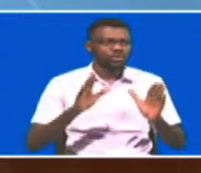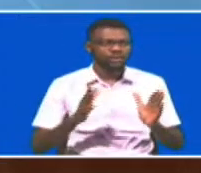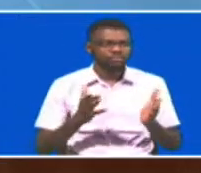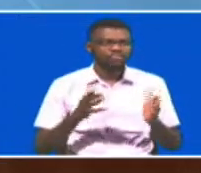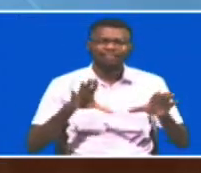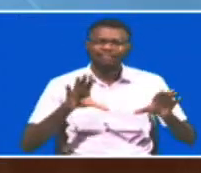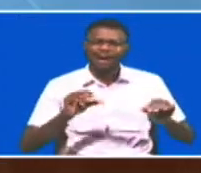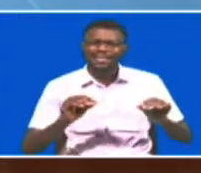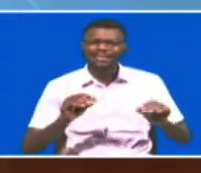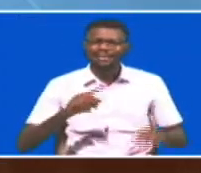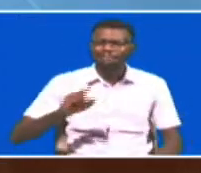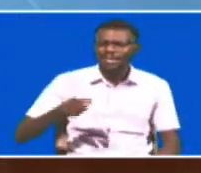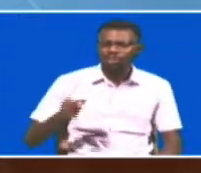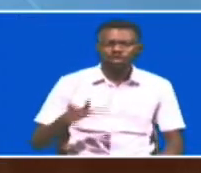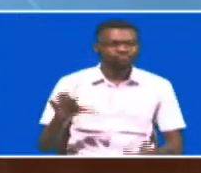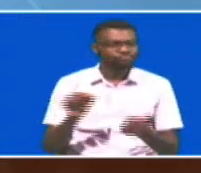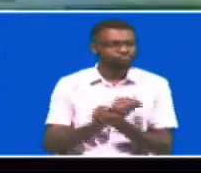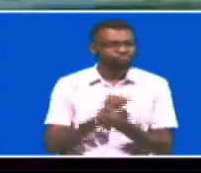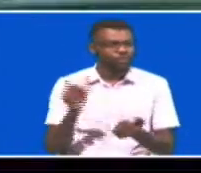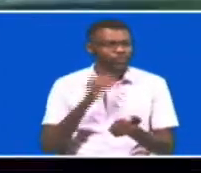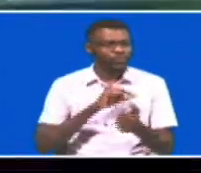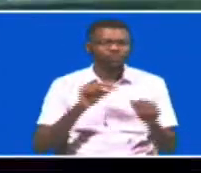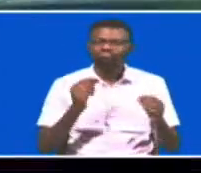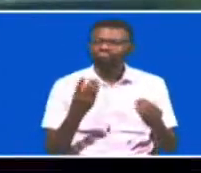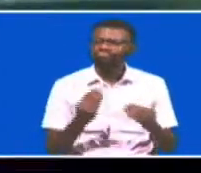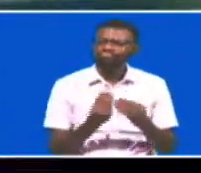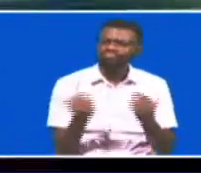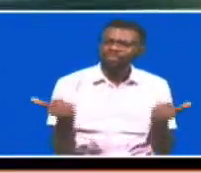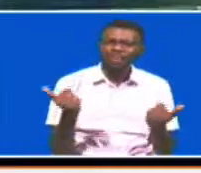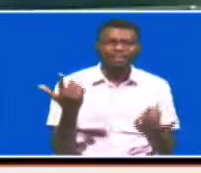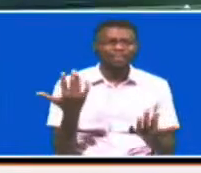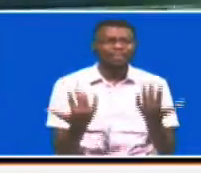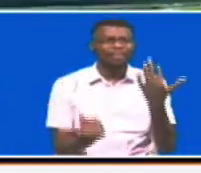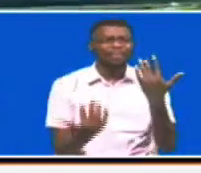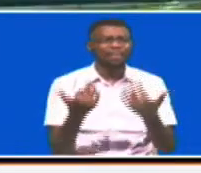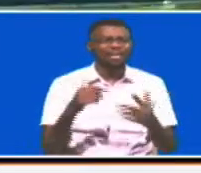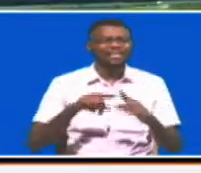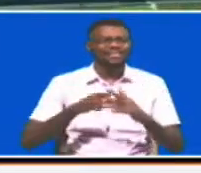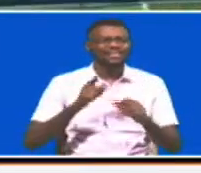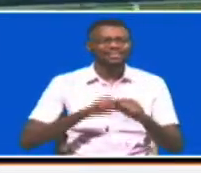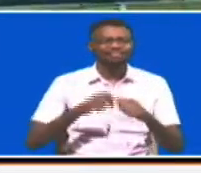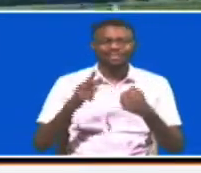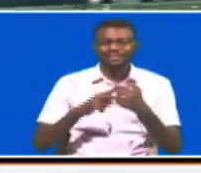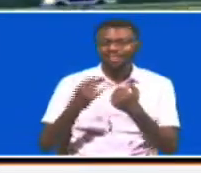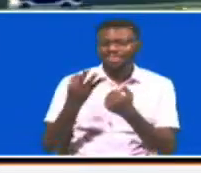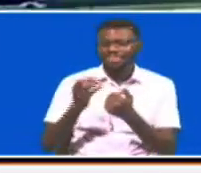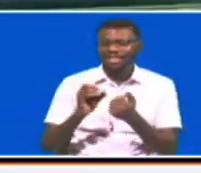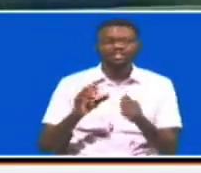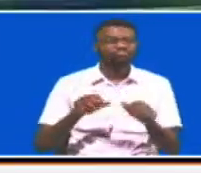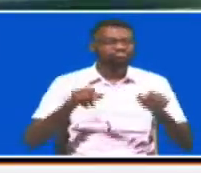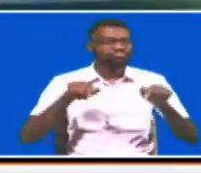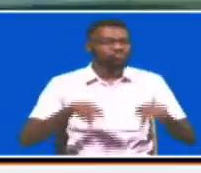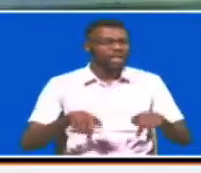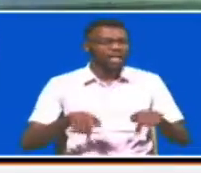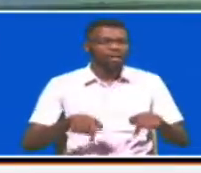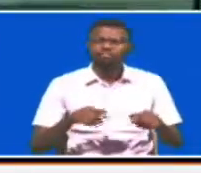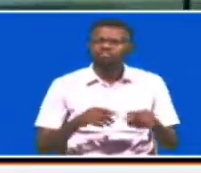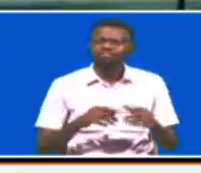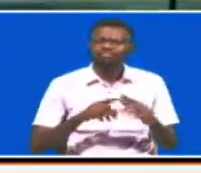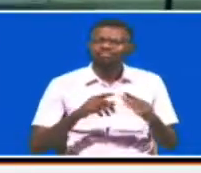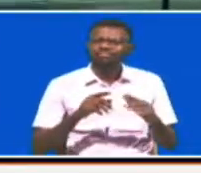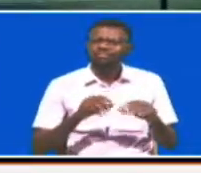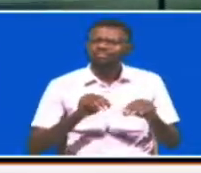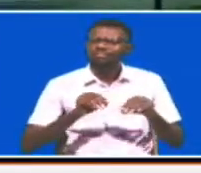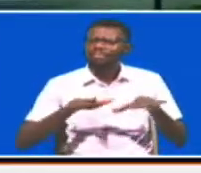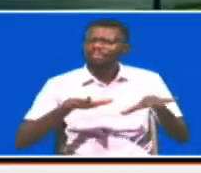worth millions have been destroyed by the inferno that started shortly after 7:30 p.m. today. The cause of the inferno